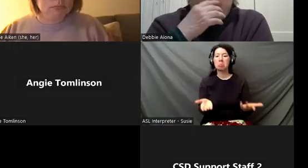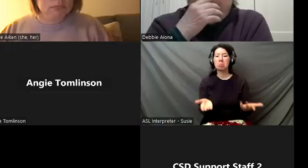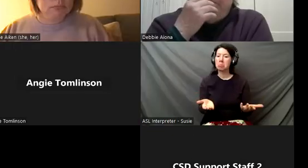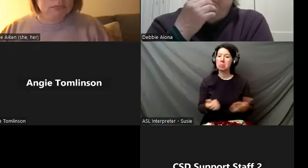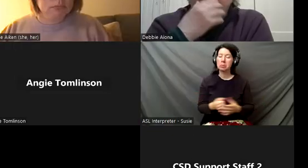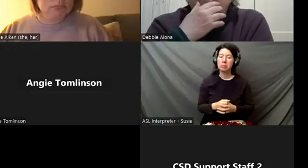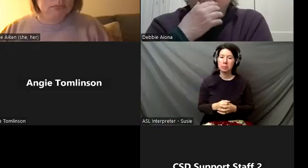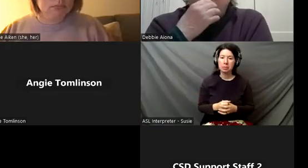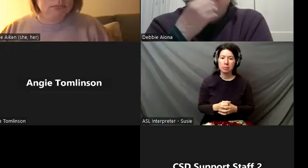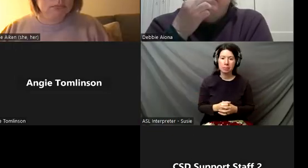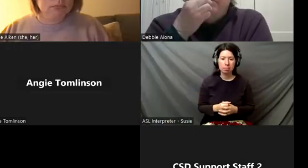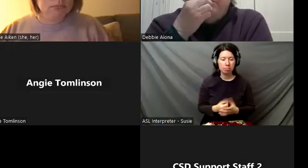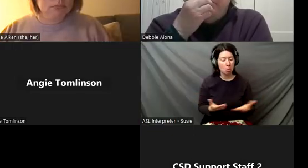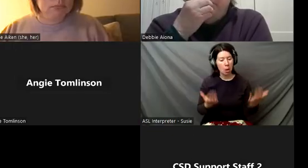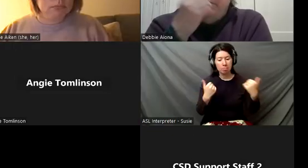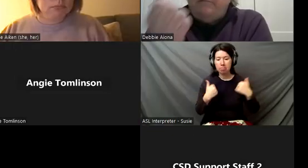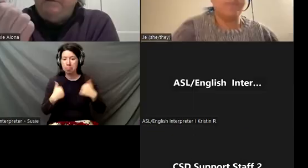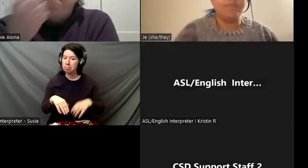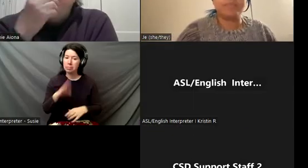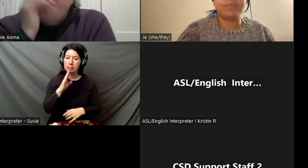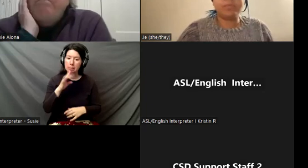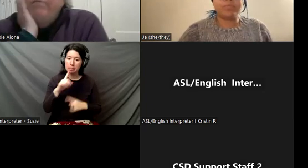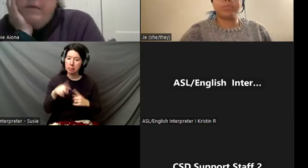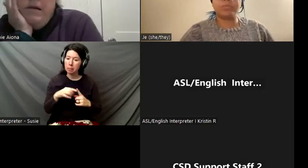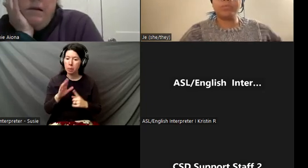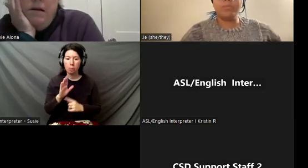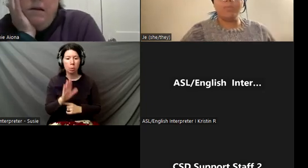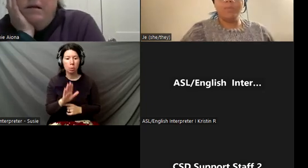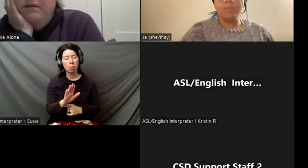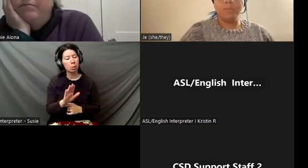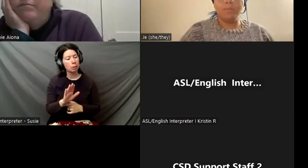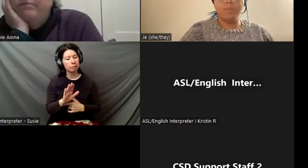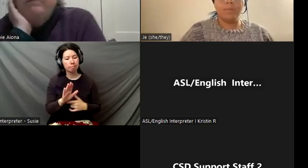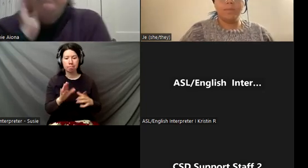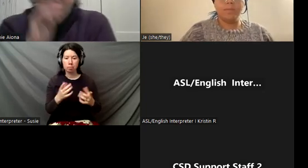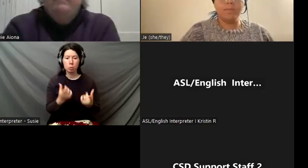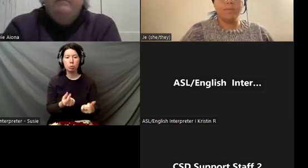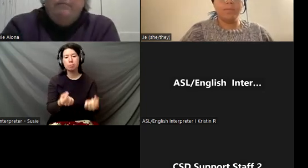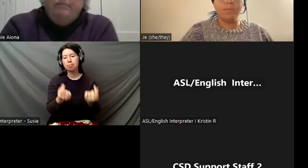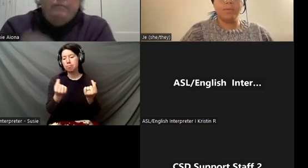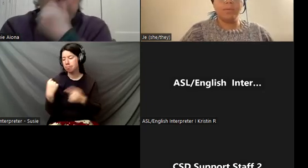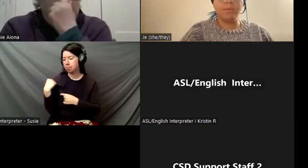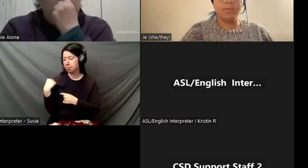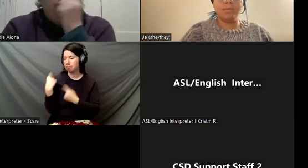and be able to speak about what you've been doing